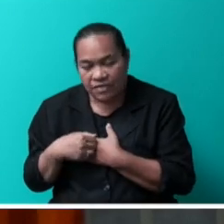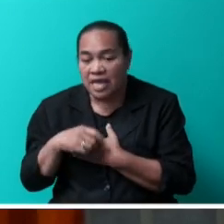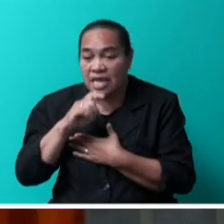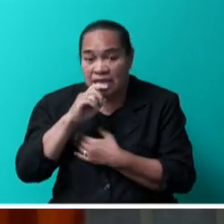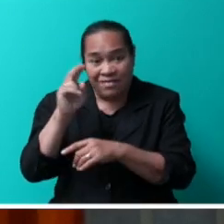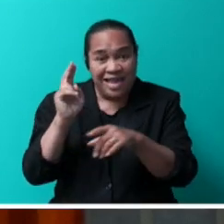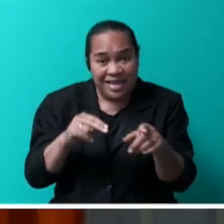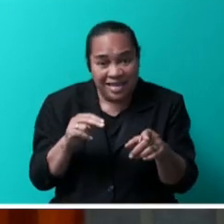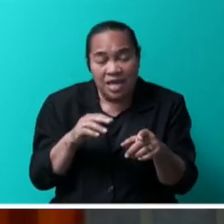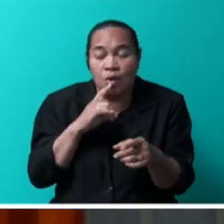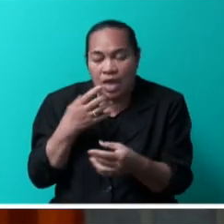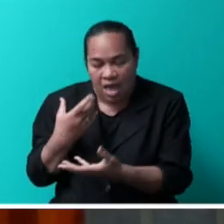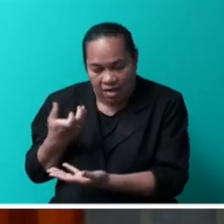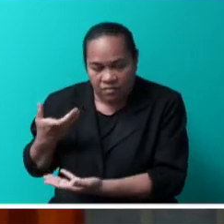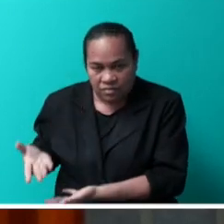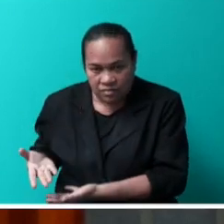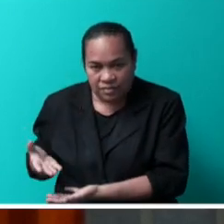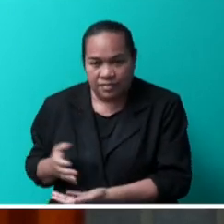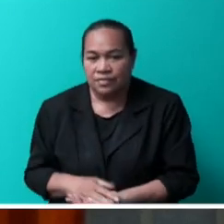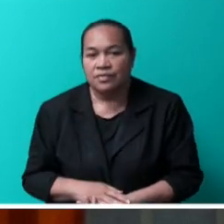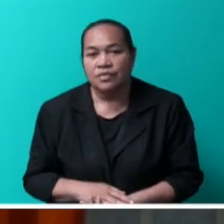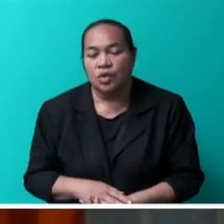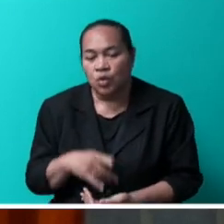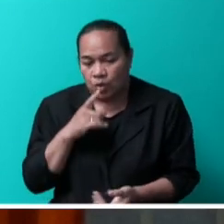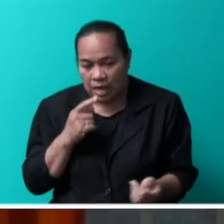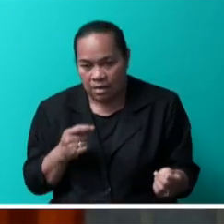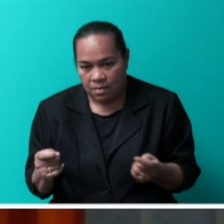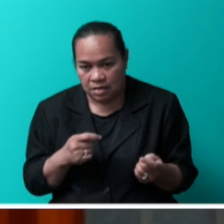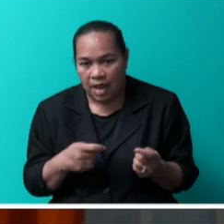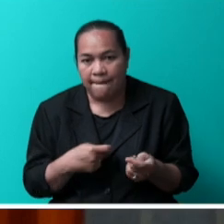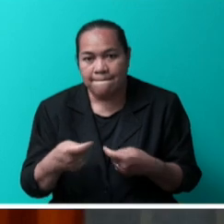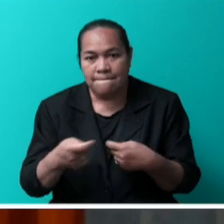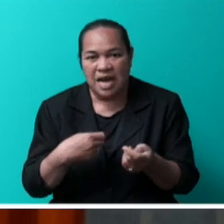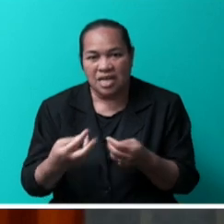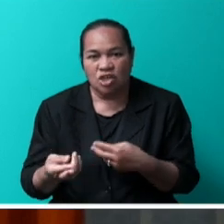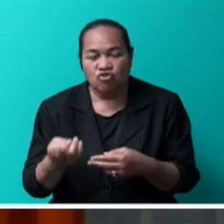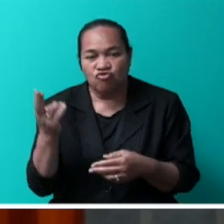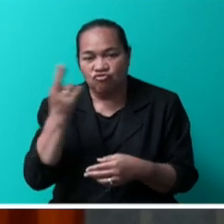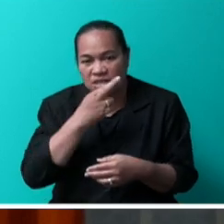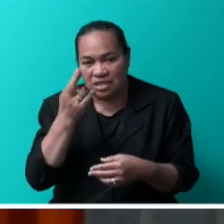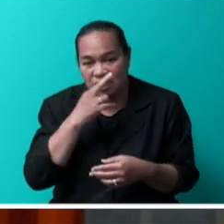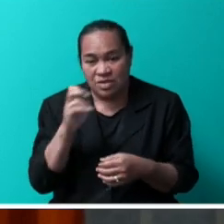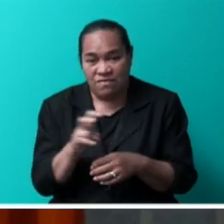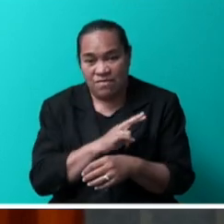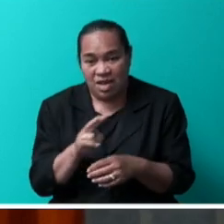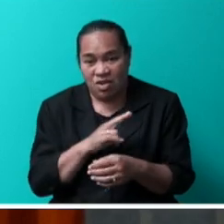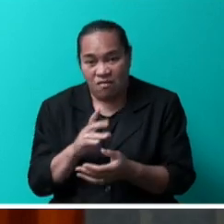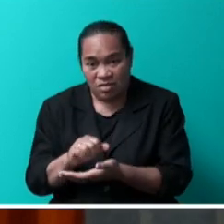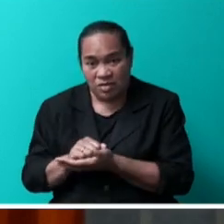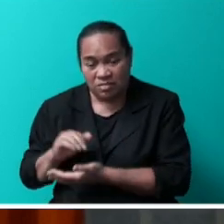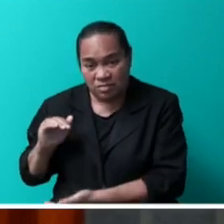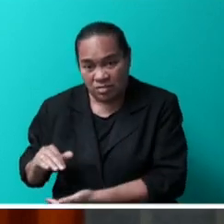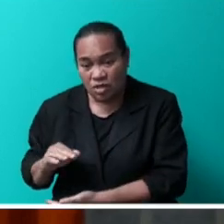need arises. To manage market risk that could result in losses in the value of reserves, the maturity of